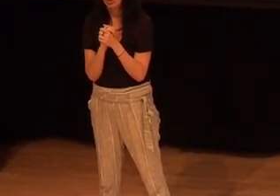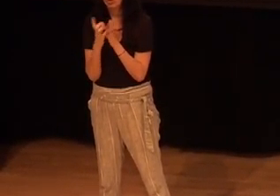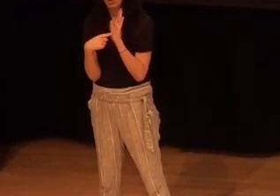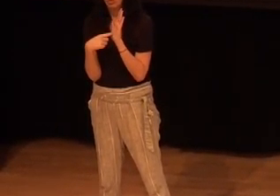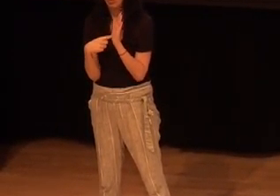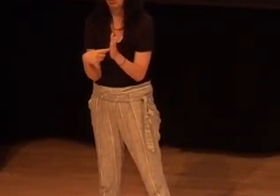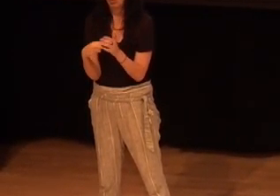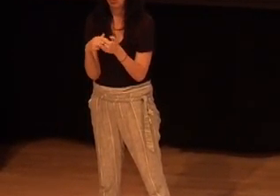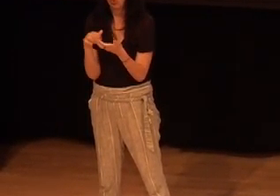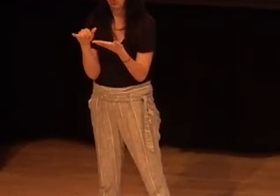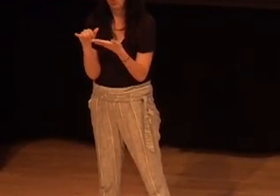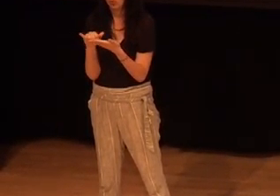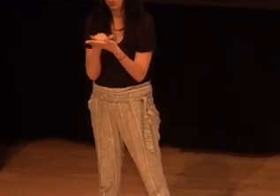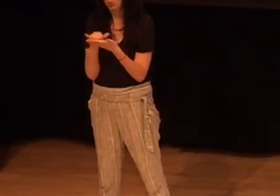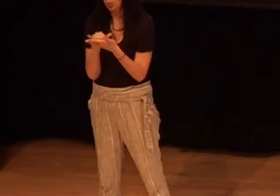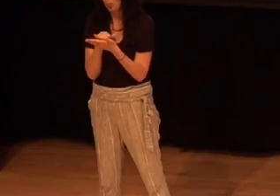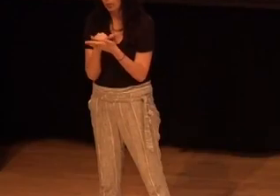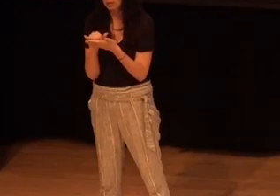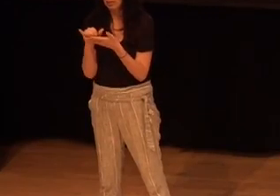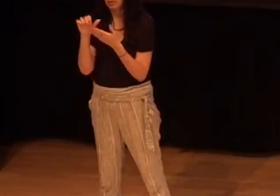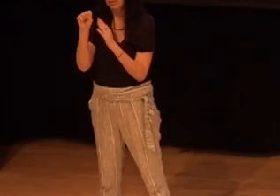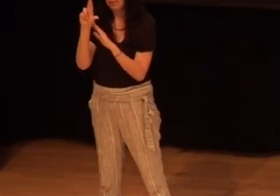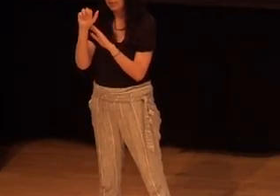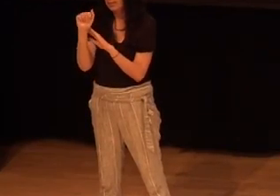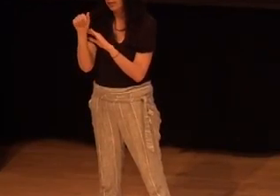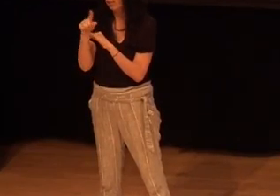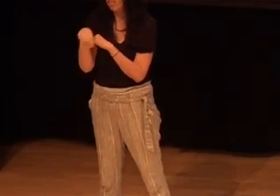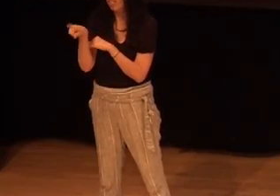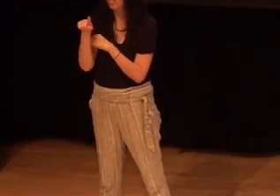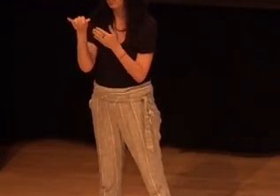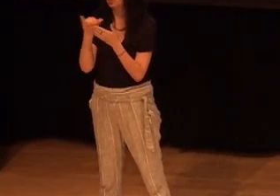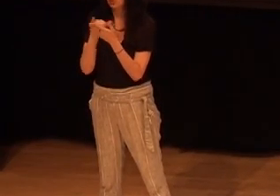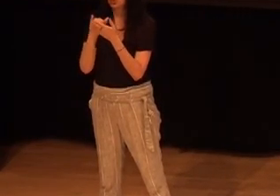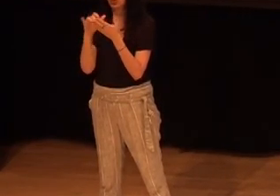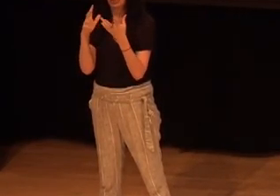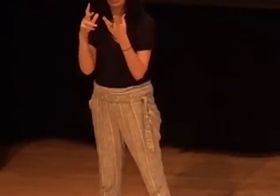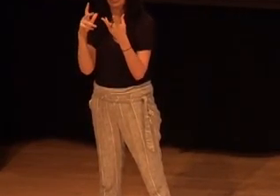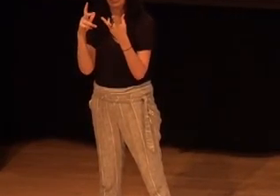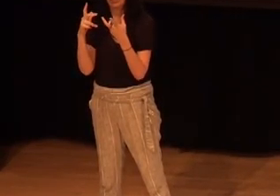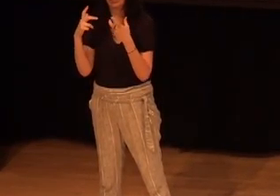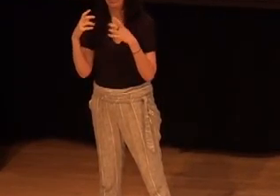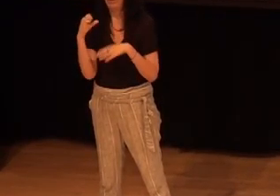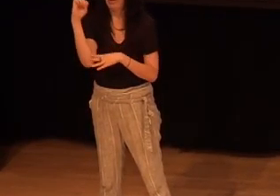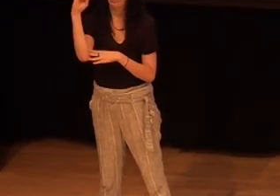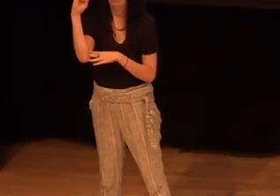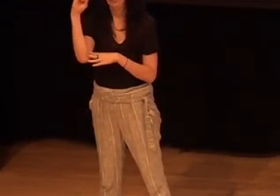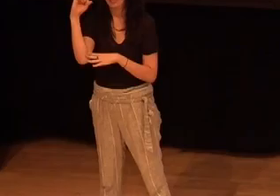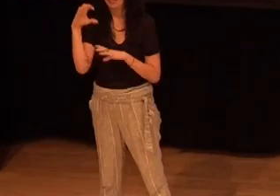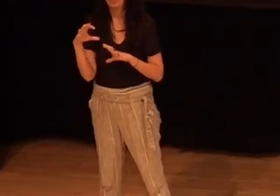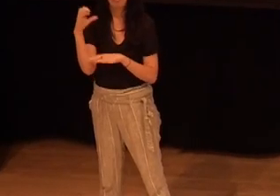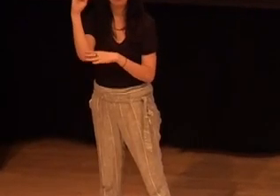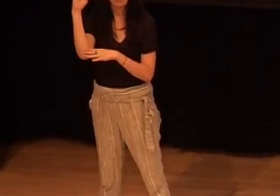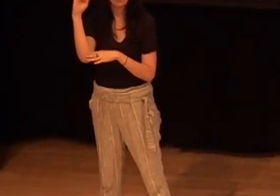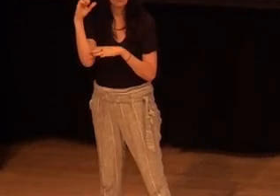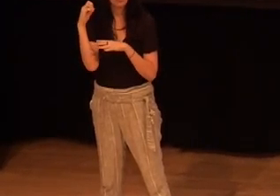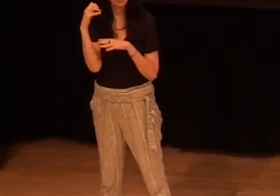and Sarah, you're surrounded by New York City activists. which is great. And those of you